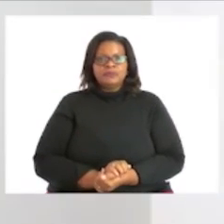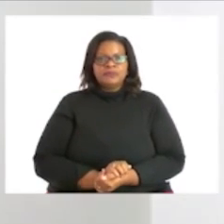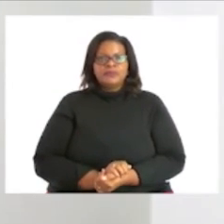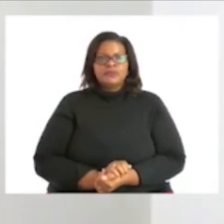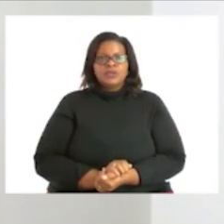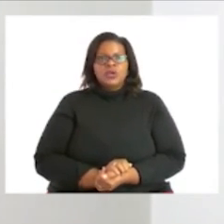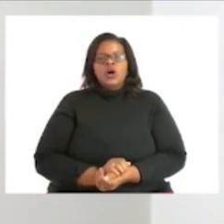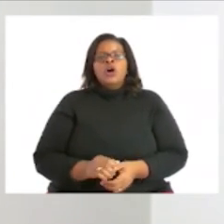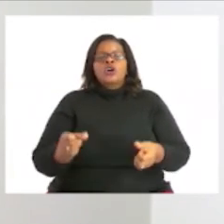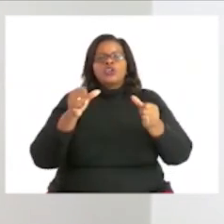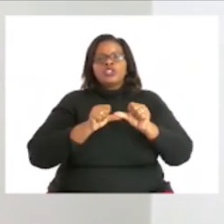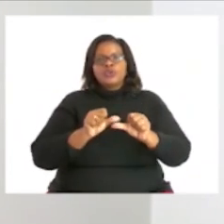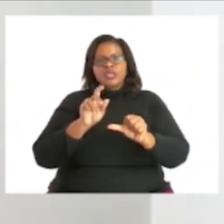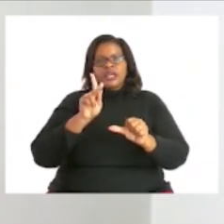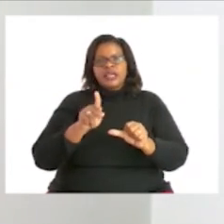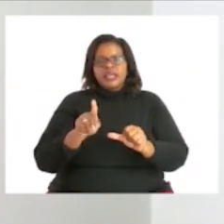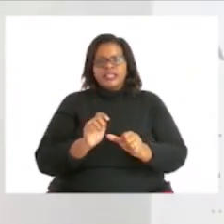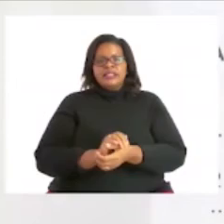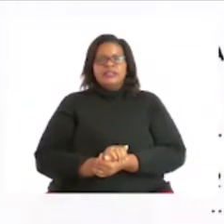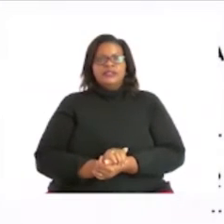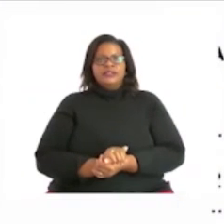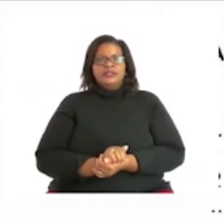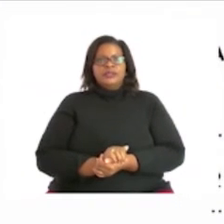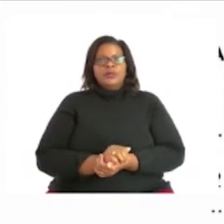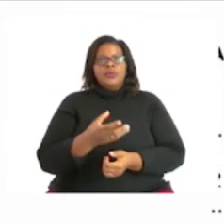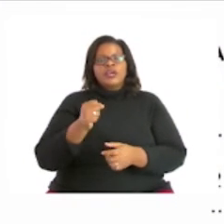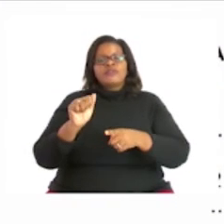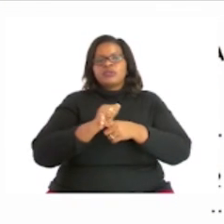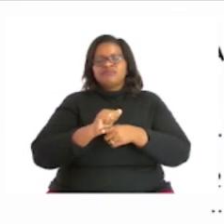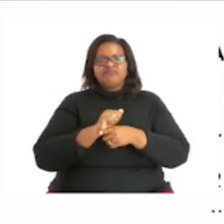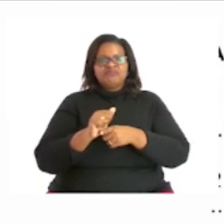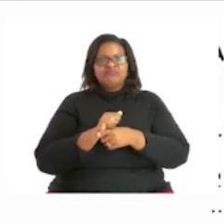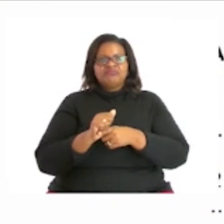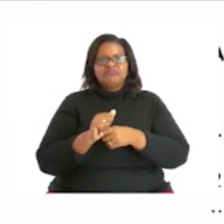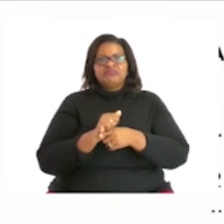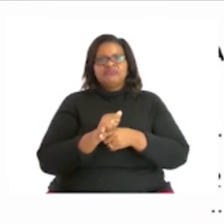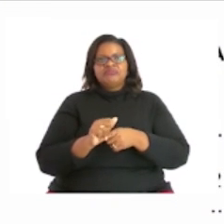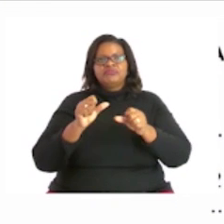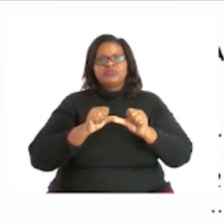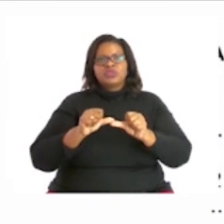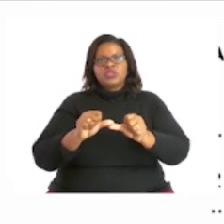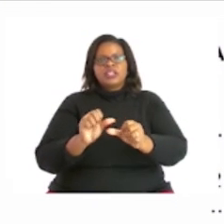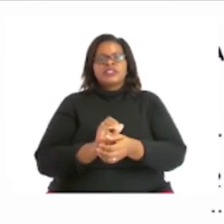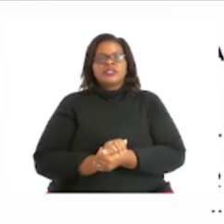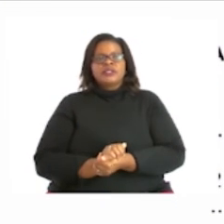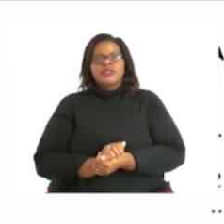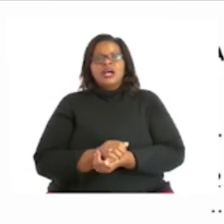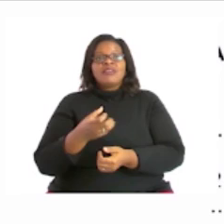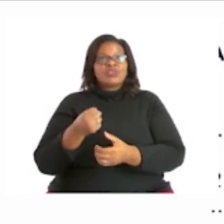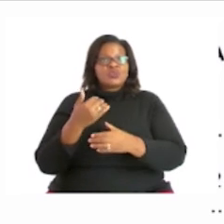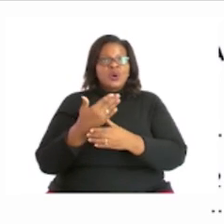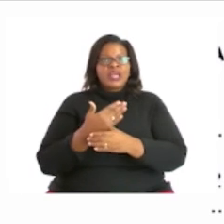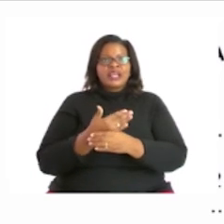girls, if we turn to page 25 of our book, we will see there's a really nice activity for you guys